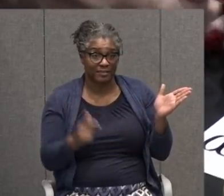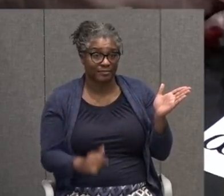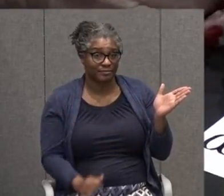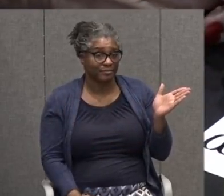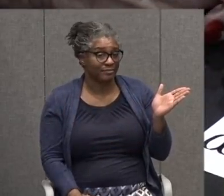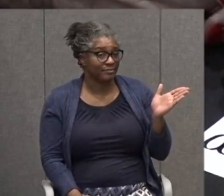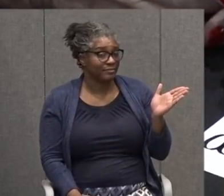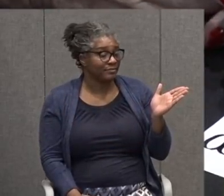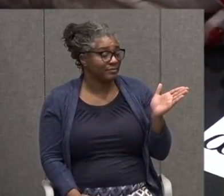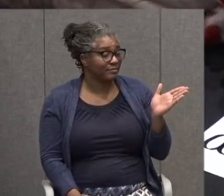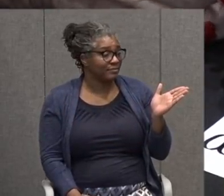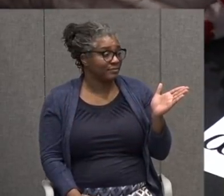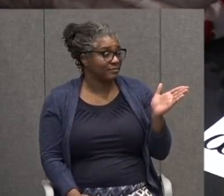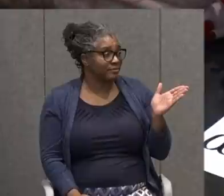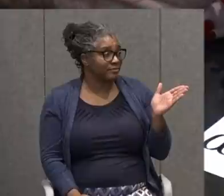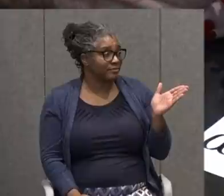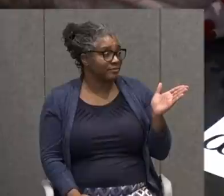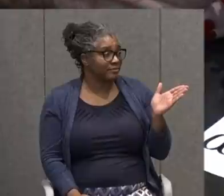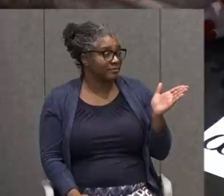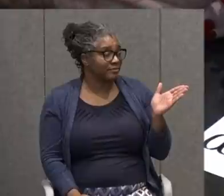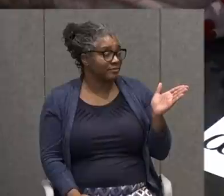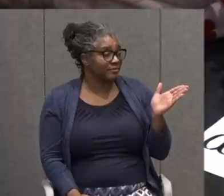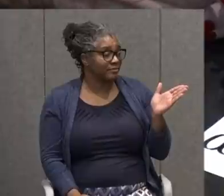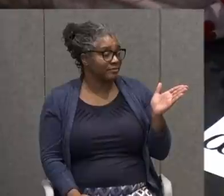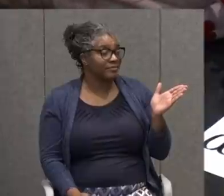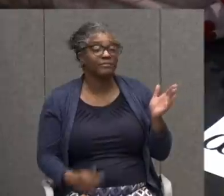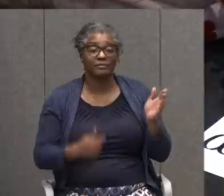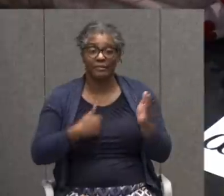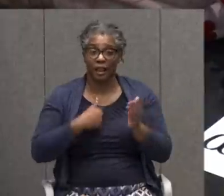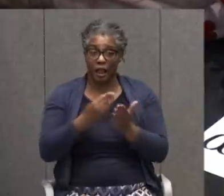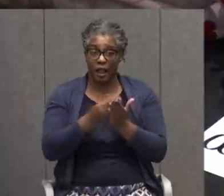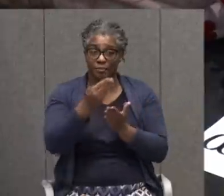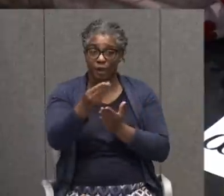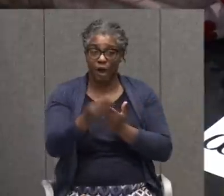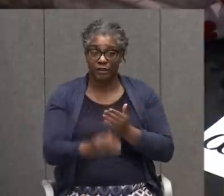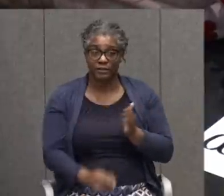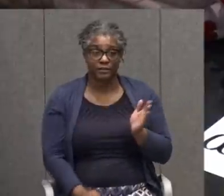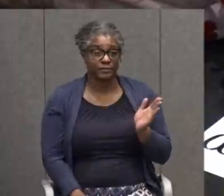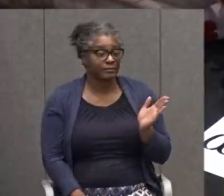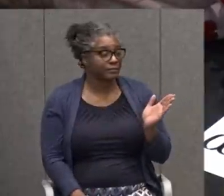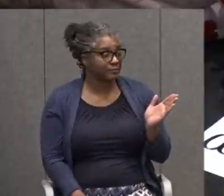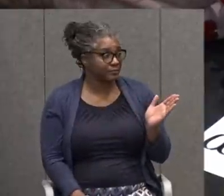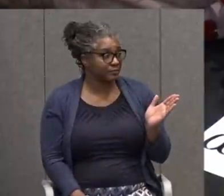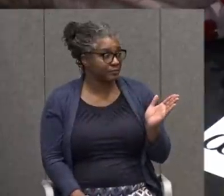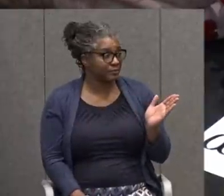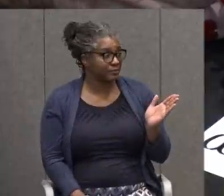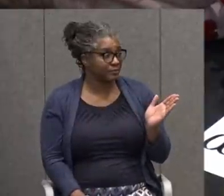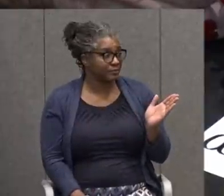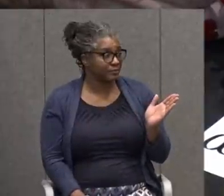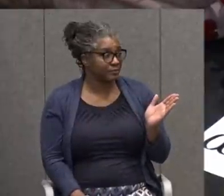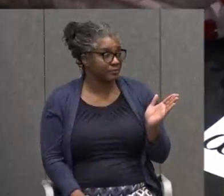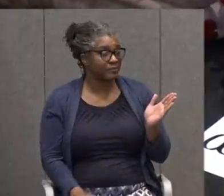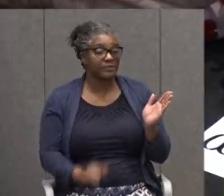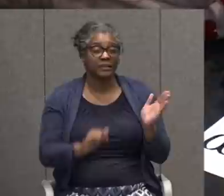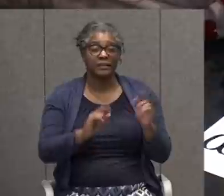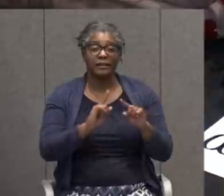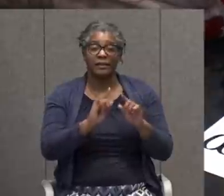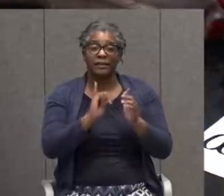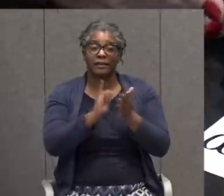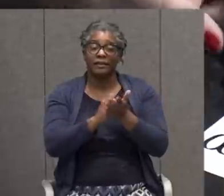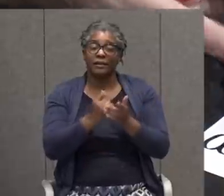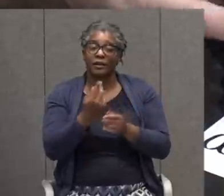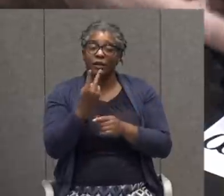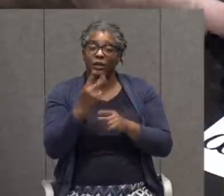is actually a fossil that I purchased. And this is two different kinds of water